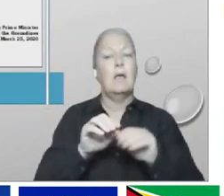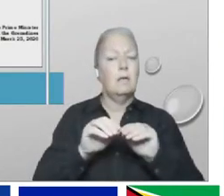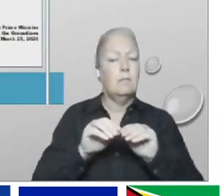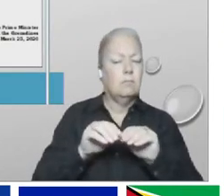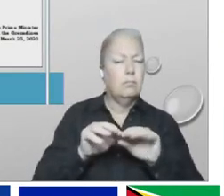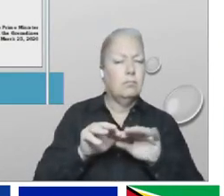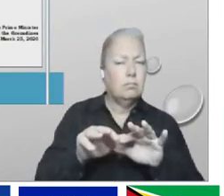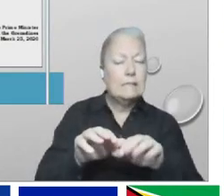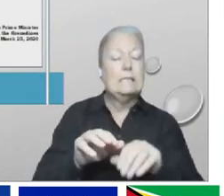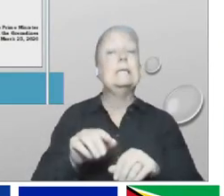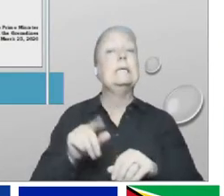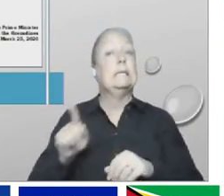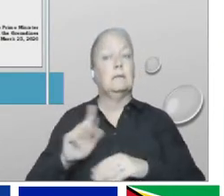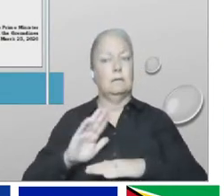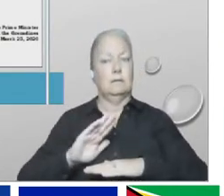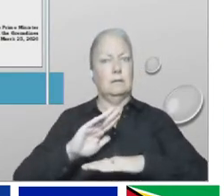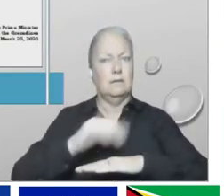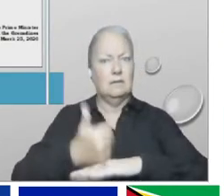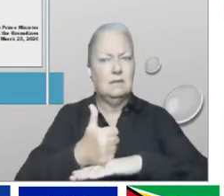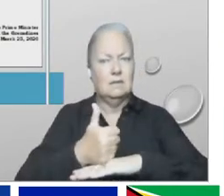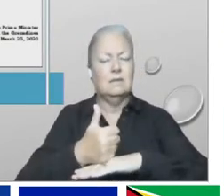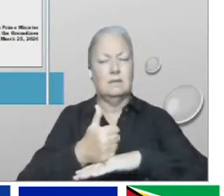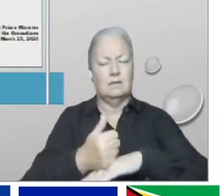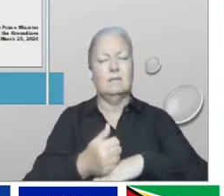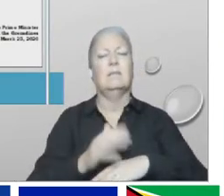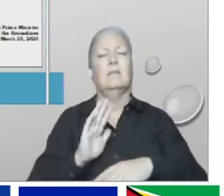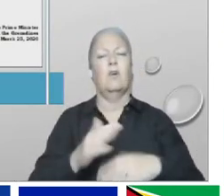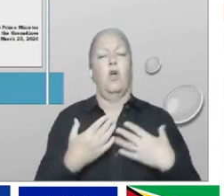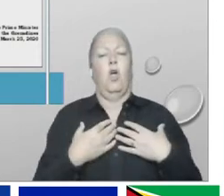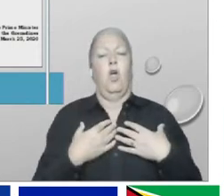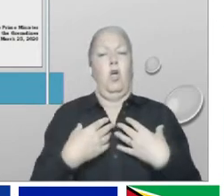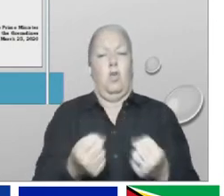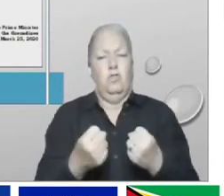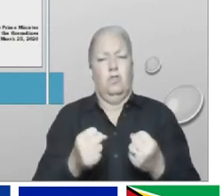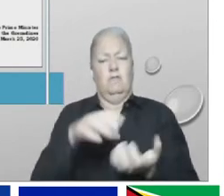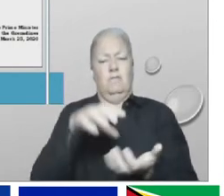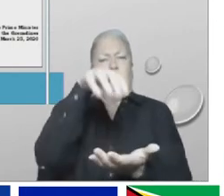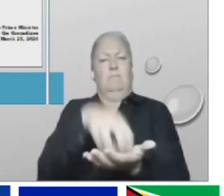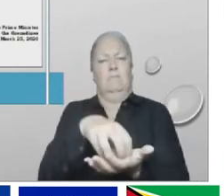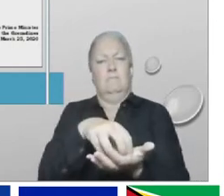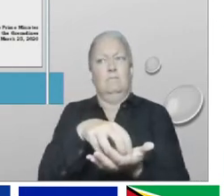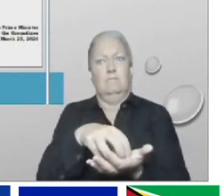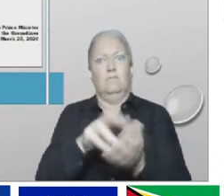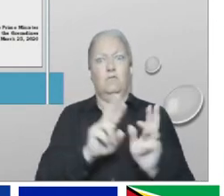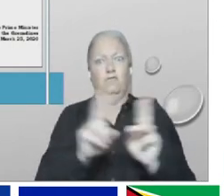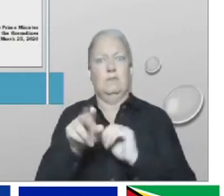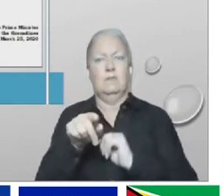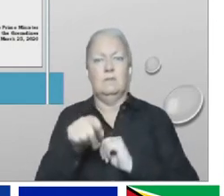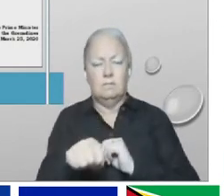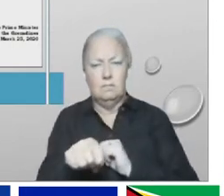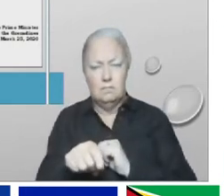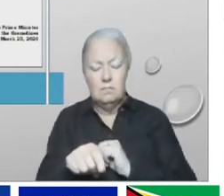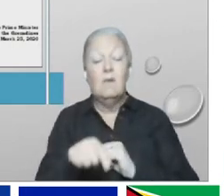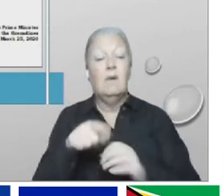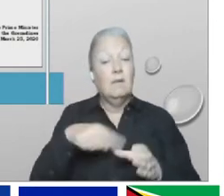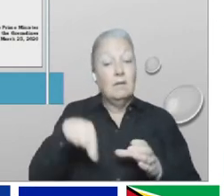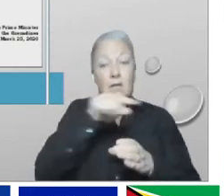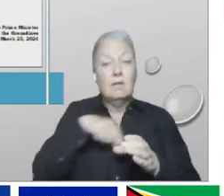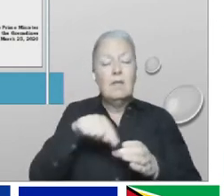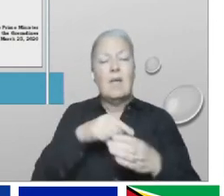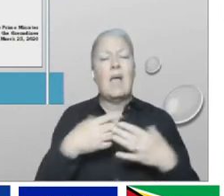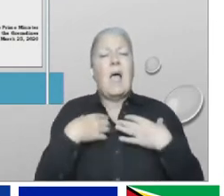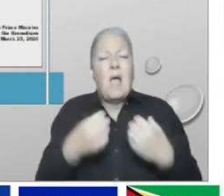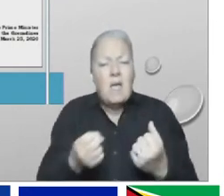Operations Center, Health Emergency Operations Center, a multi-sectoral task force of health services subcommittee of the